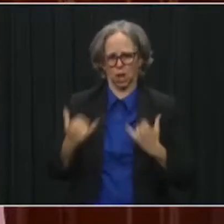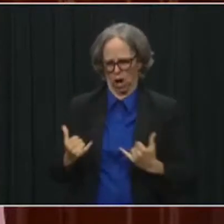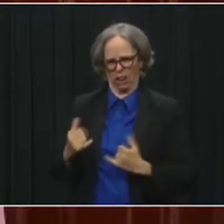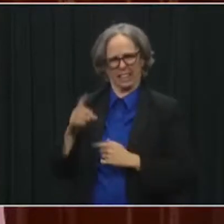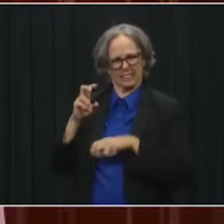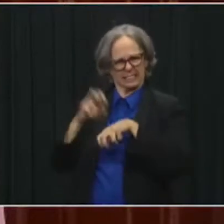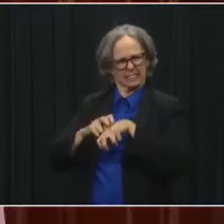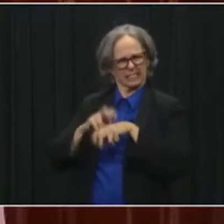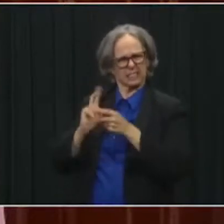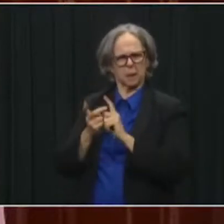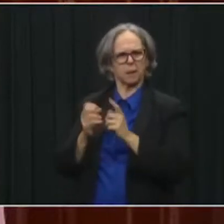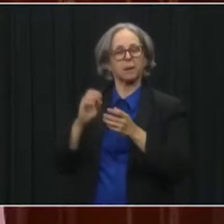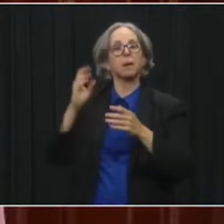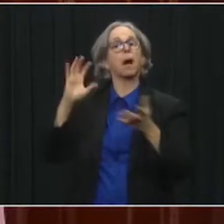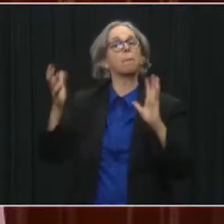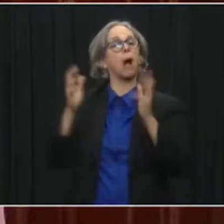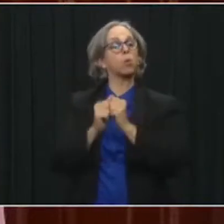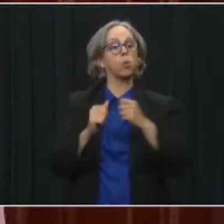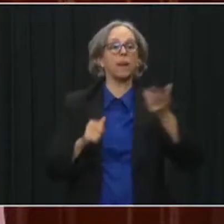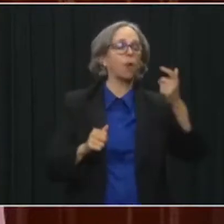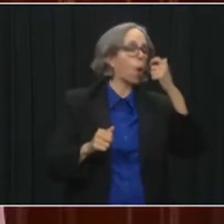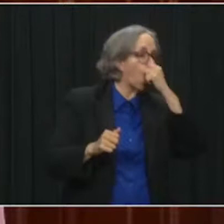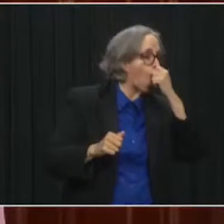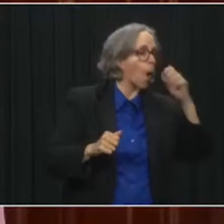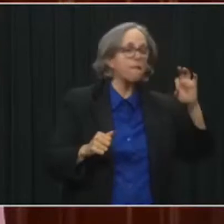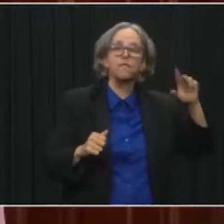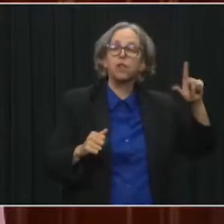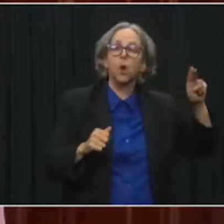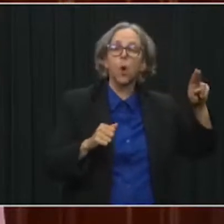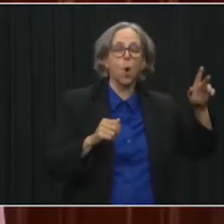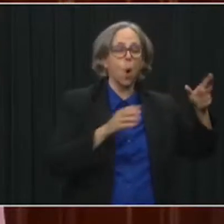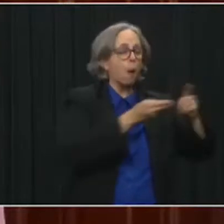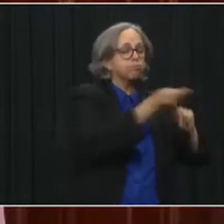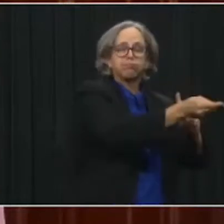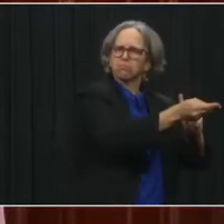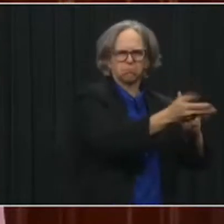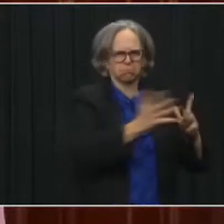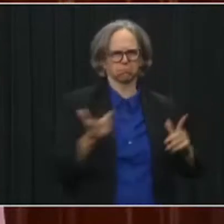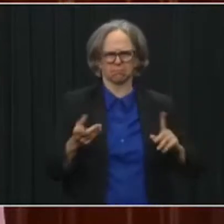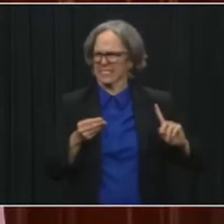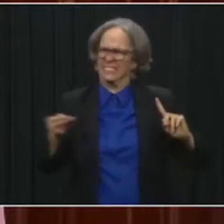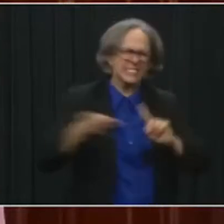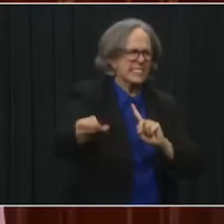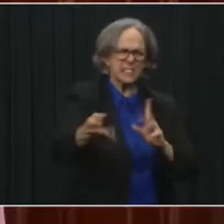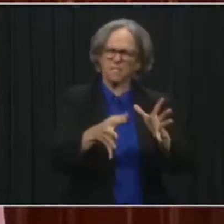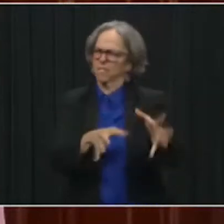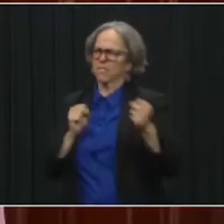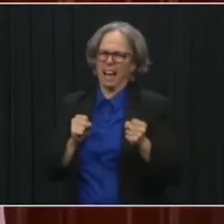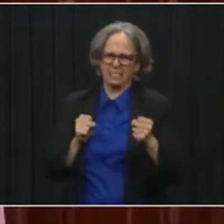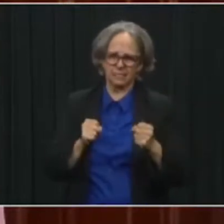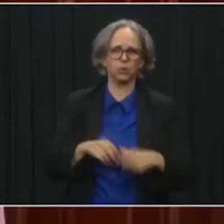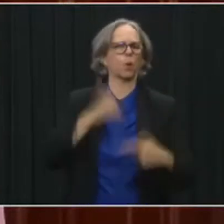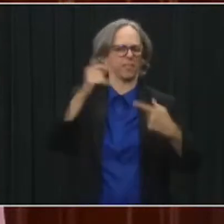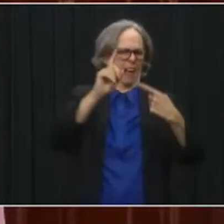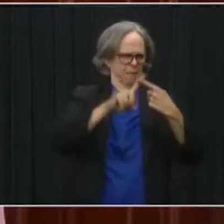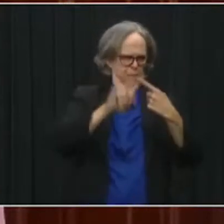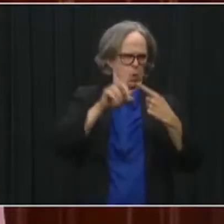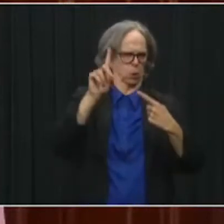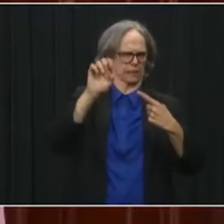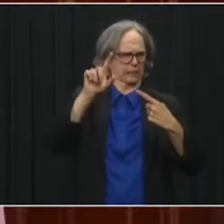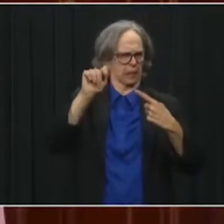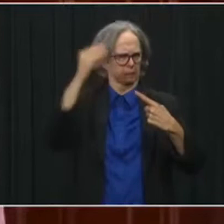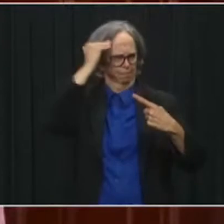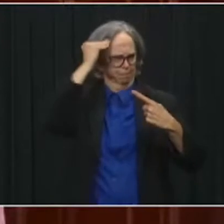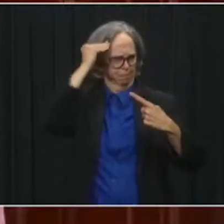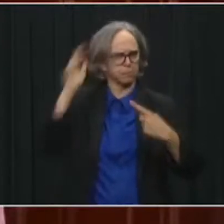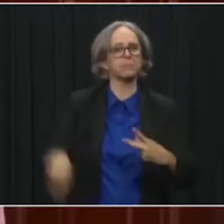the flu. Point number 2, Delta is more dangerous than prior versions